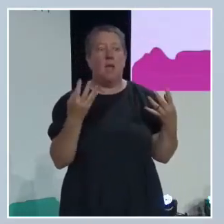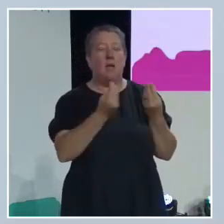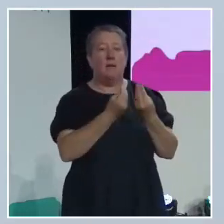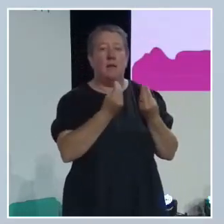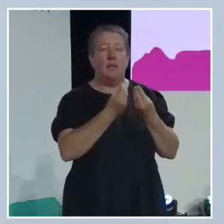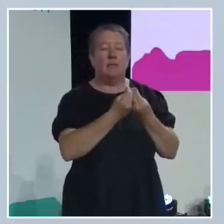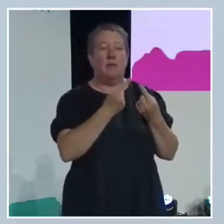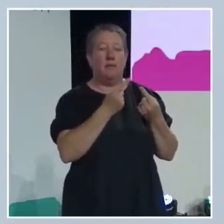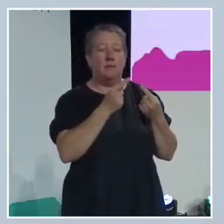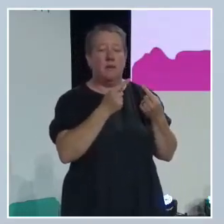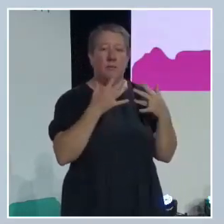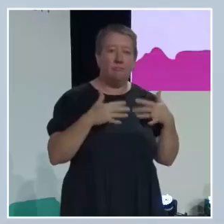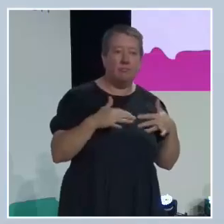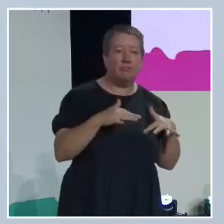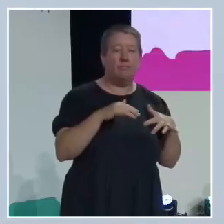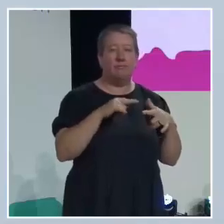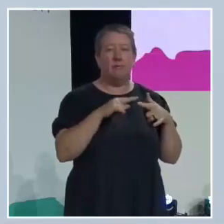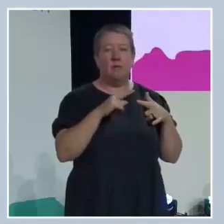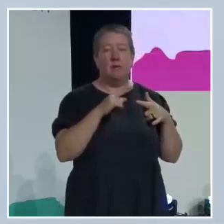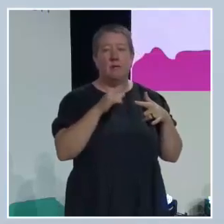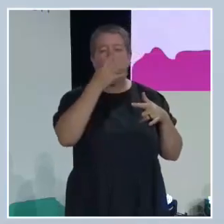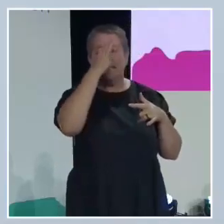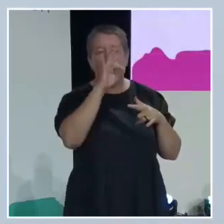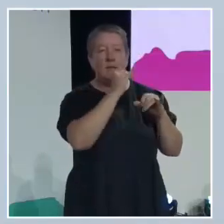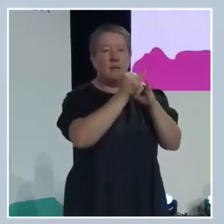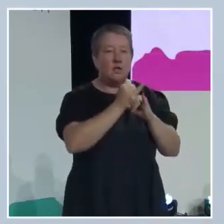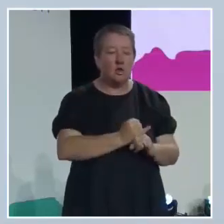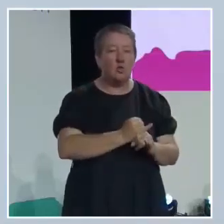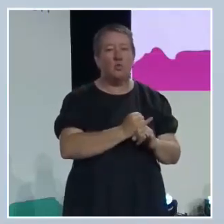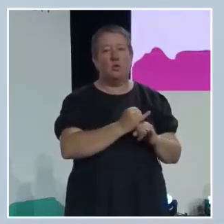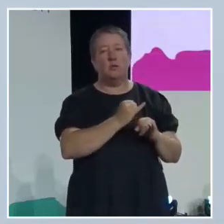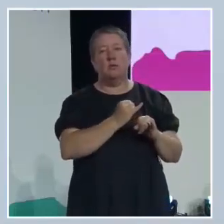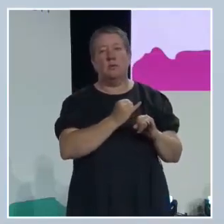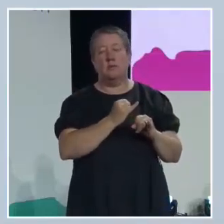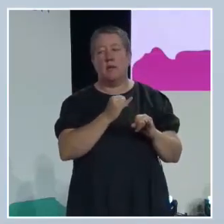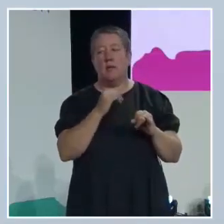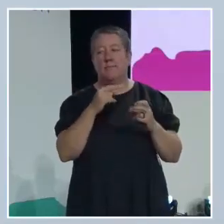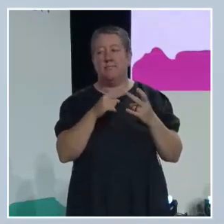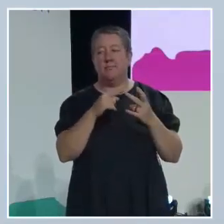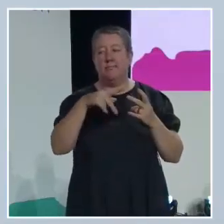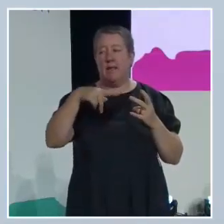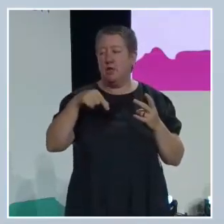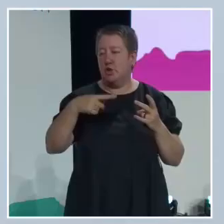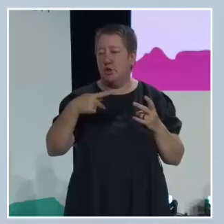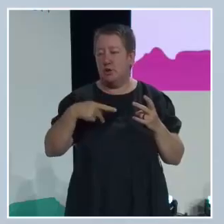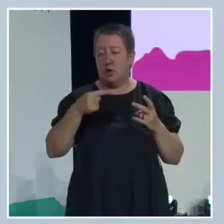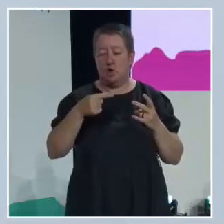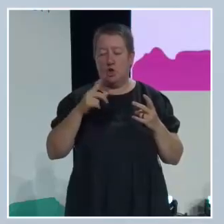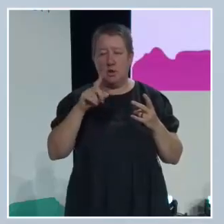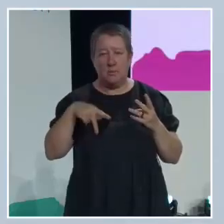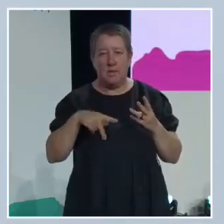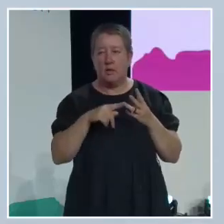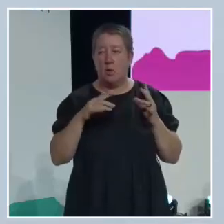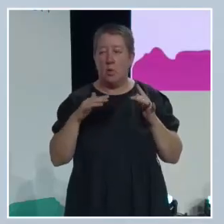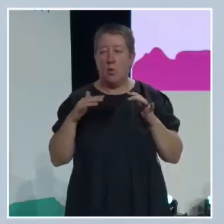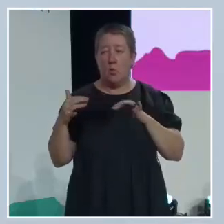small island developing states institution, so capillary and so big in their GDP. The War Finance